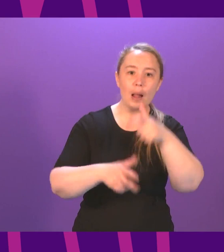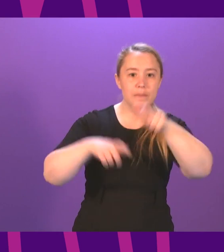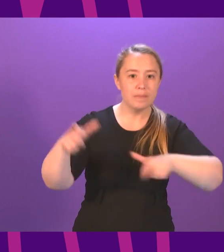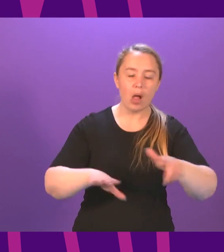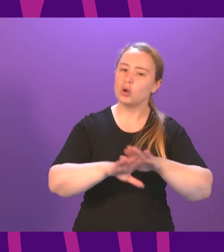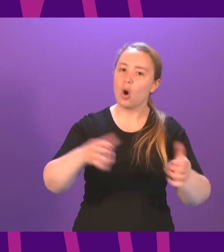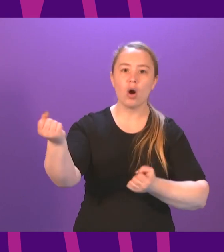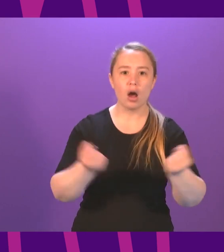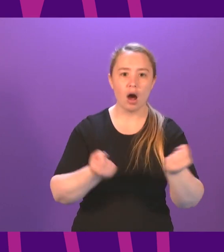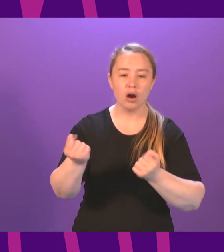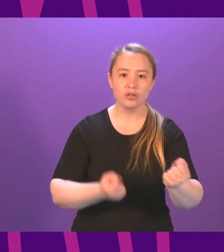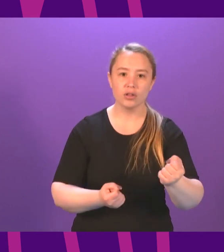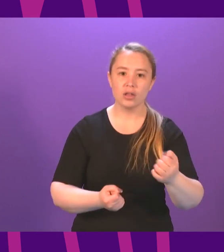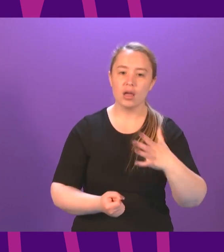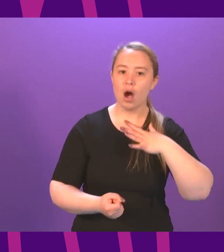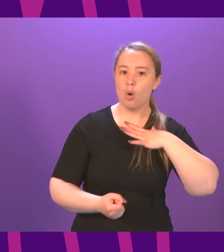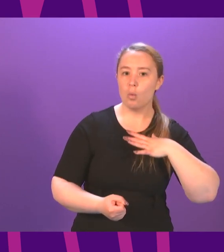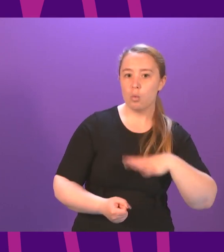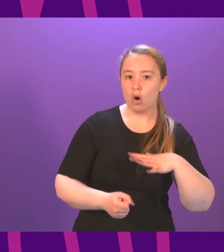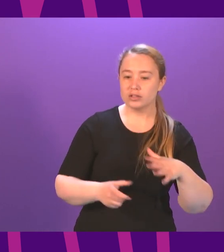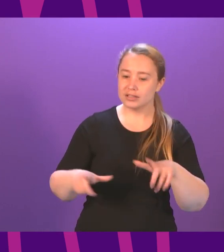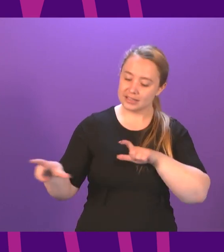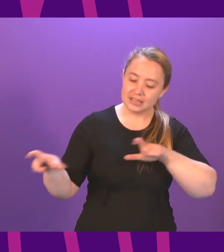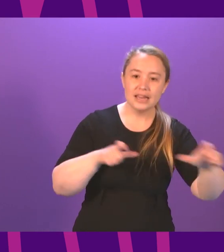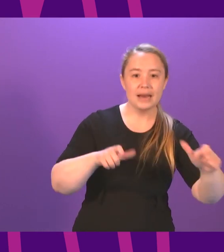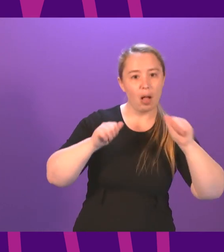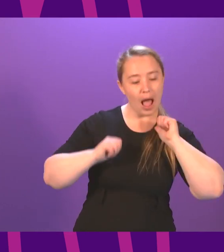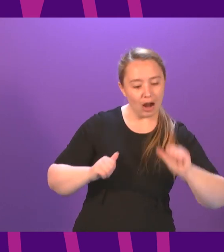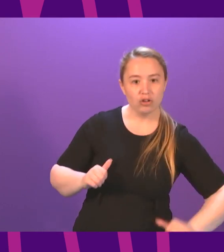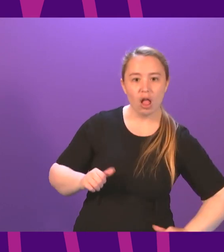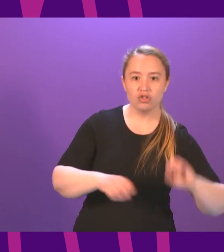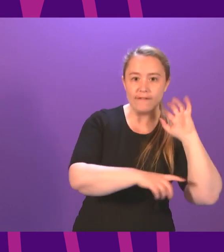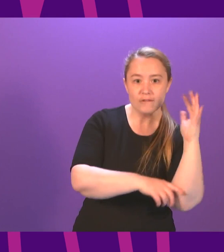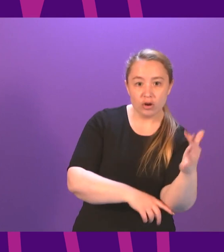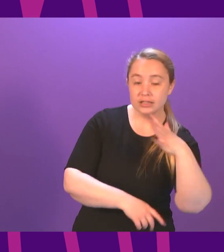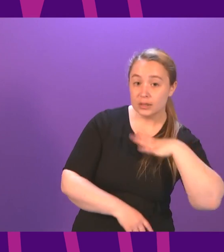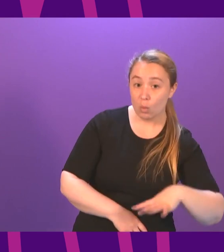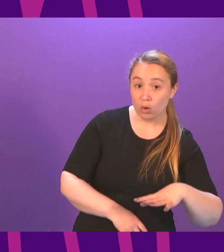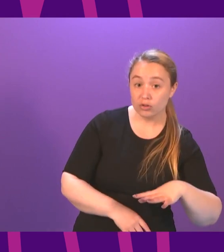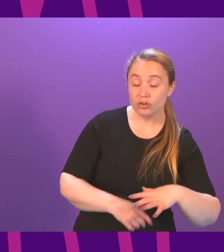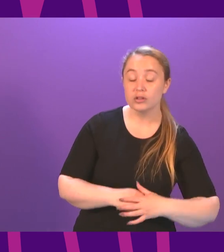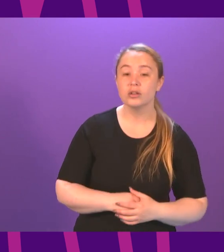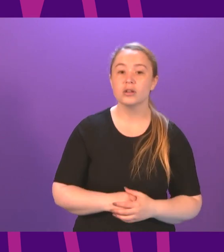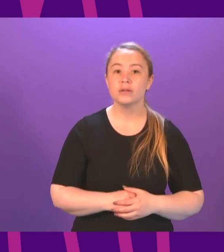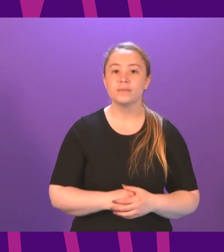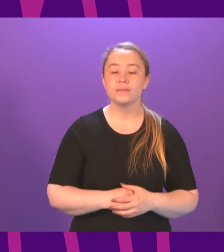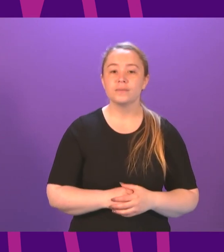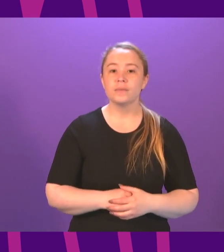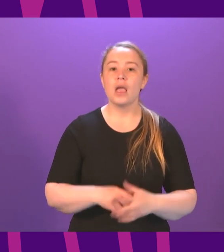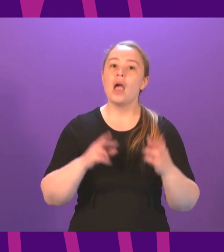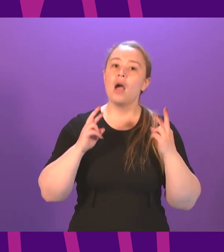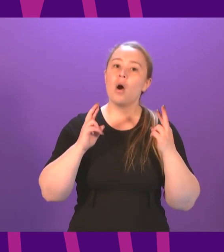want blood sports on our hills or sustainable agriculture and forestry? I have hope, Presiding